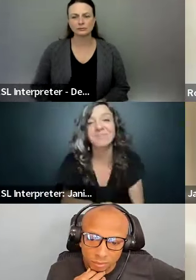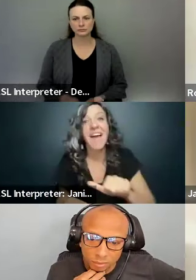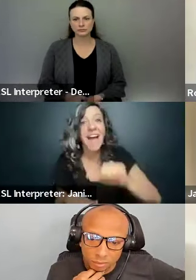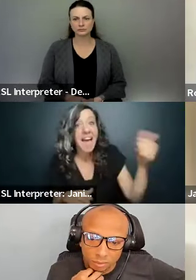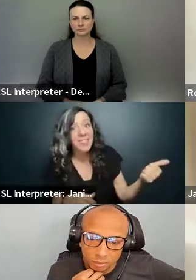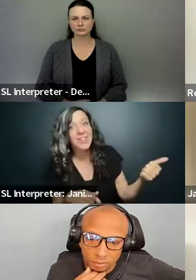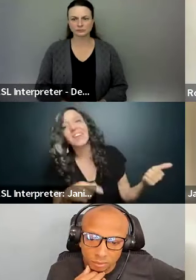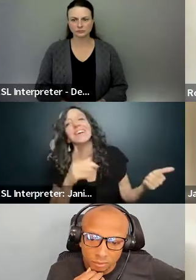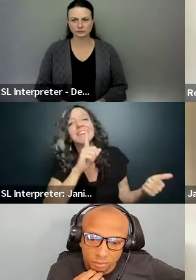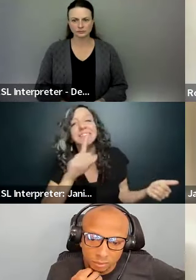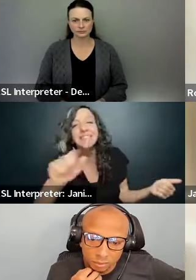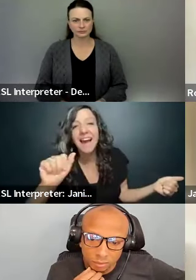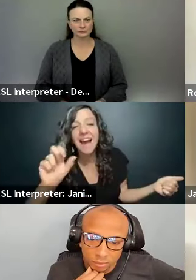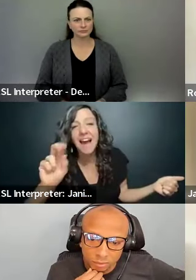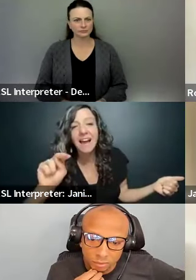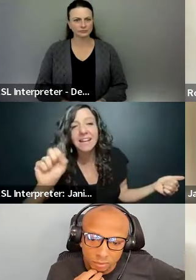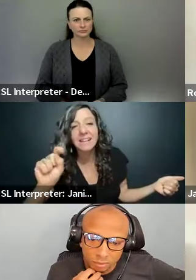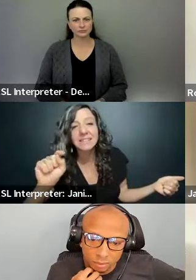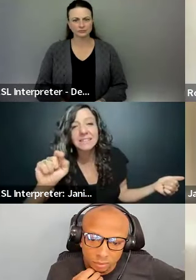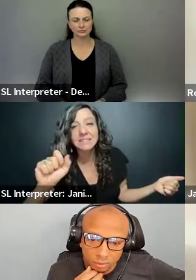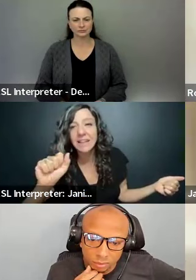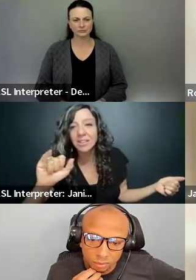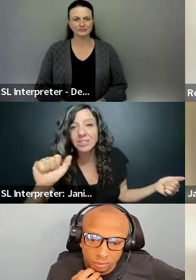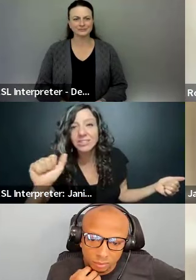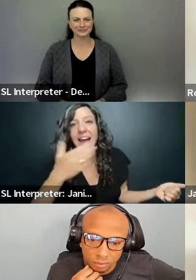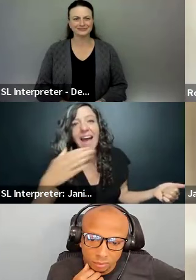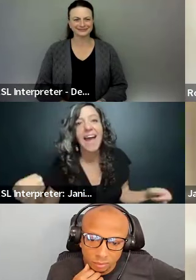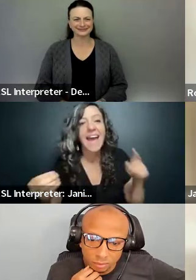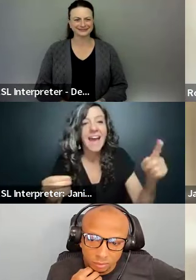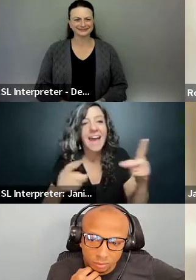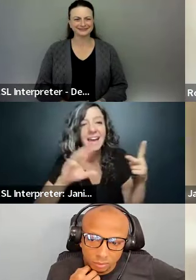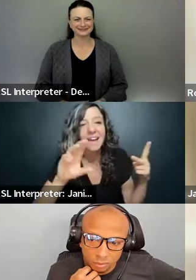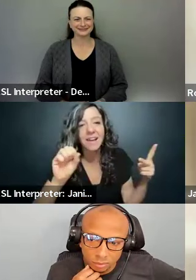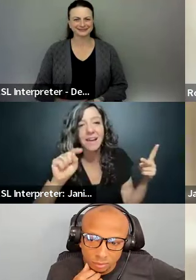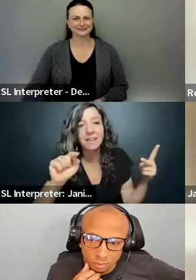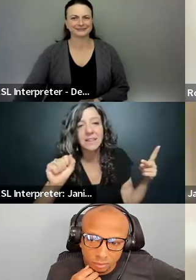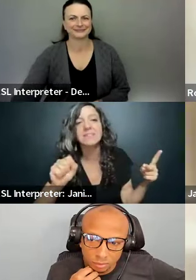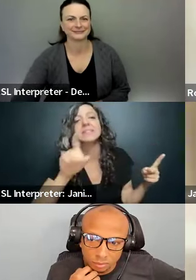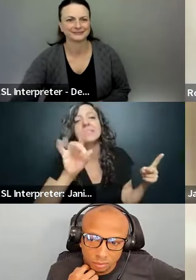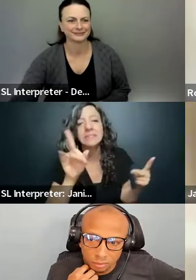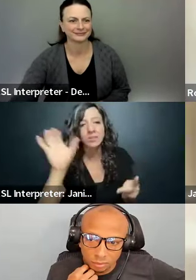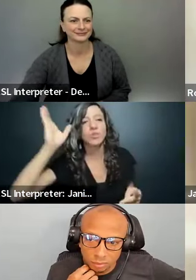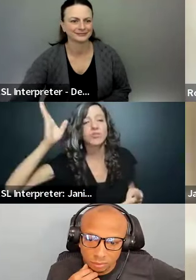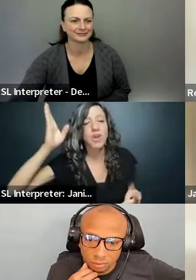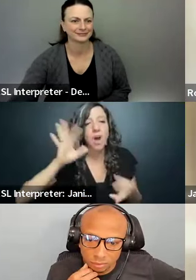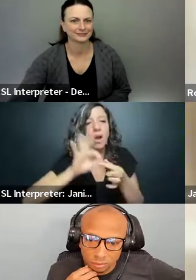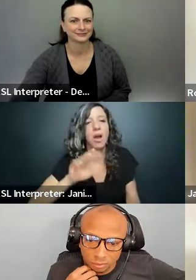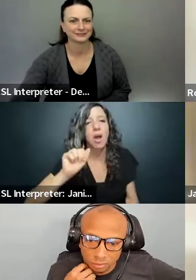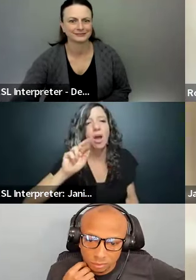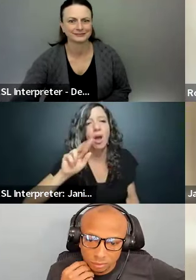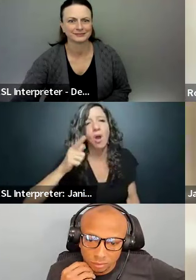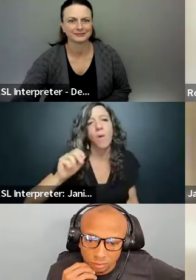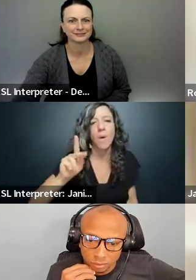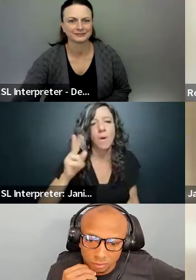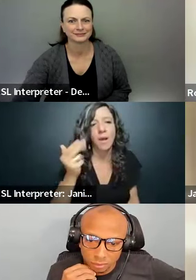Anastasia and Costas. She did an ArgoCon talk with him and Scott, and now they submitted